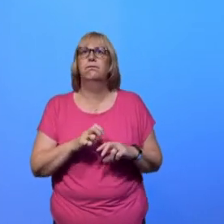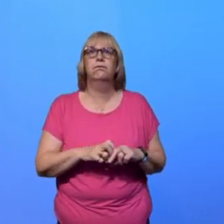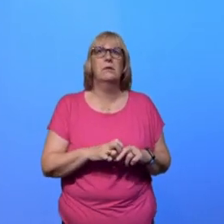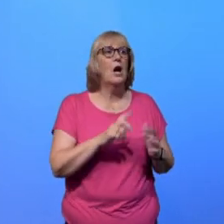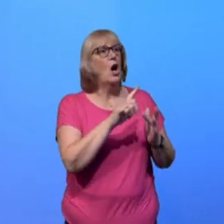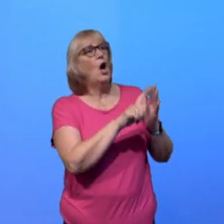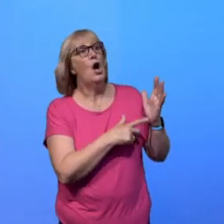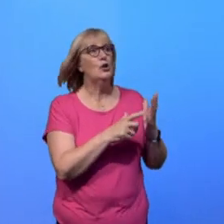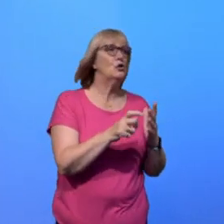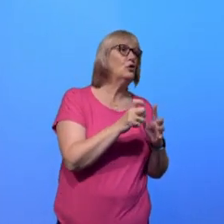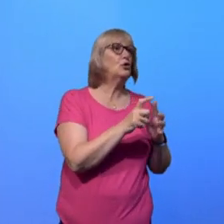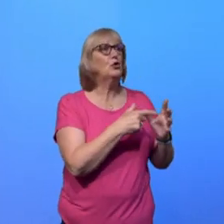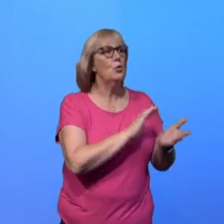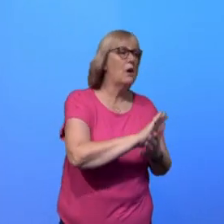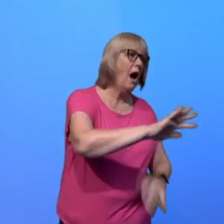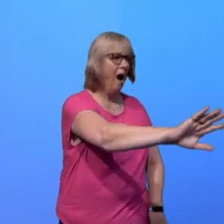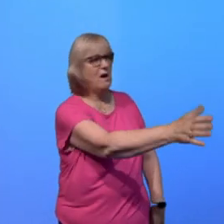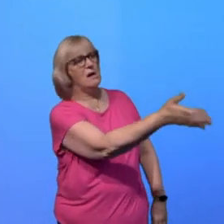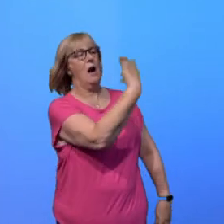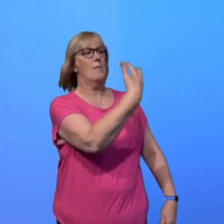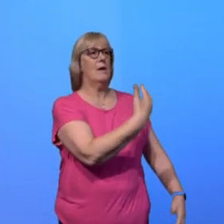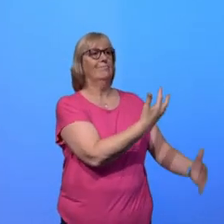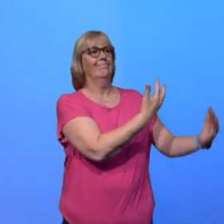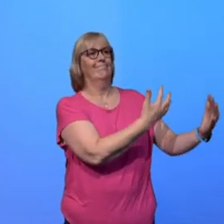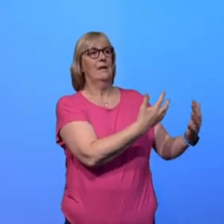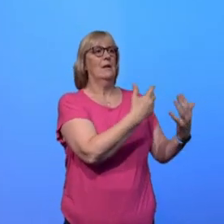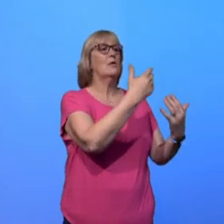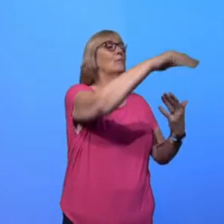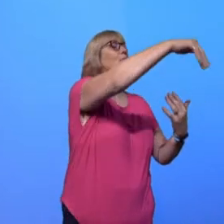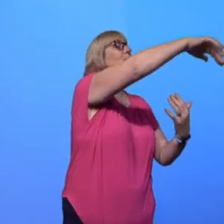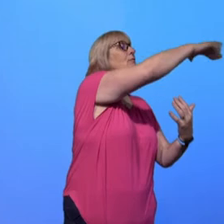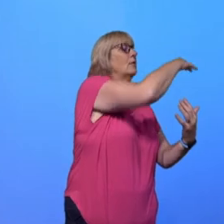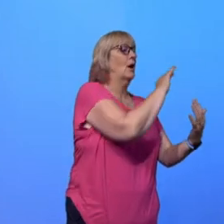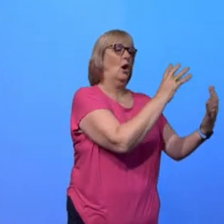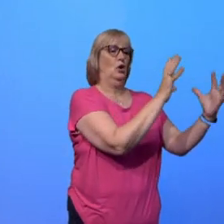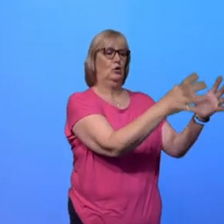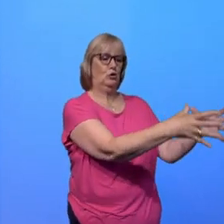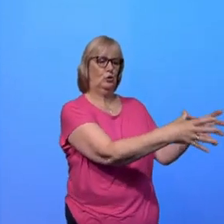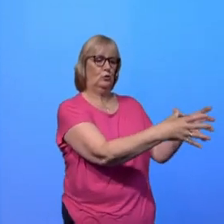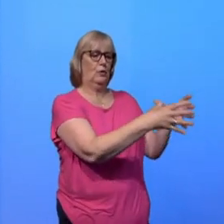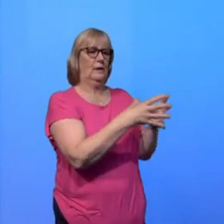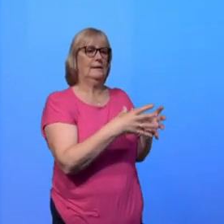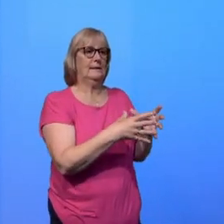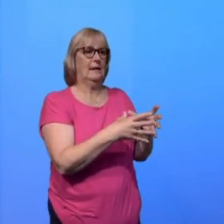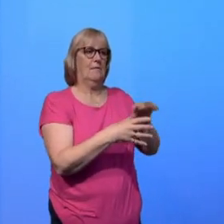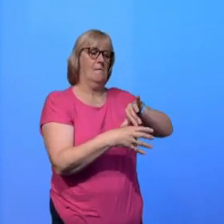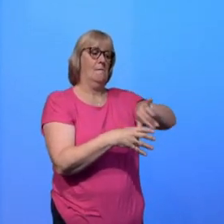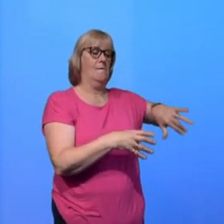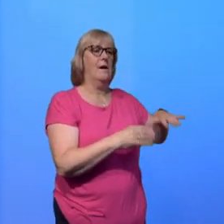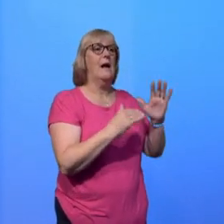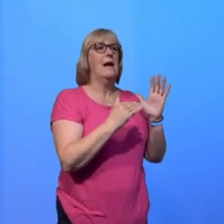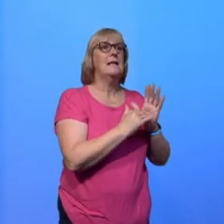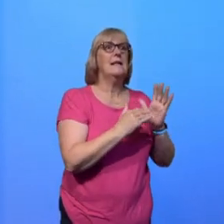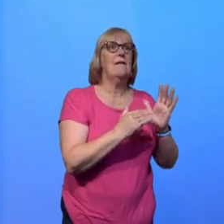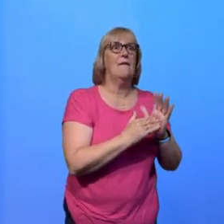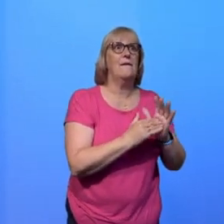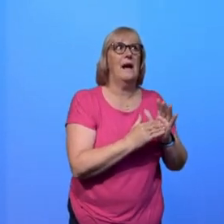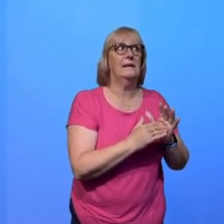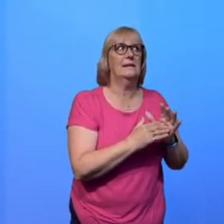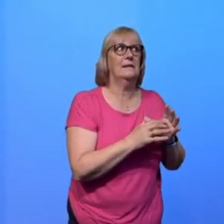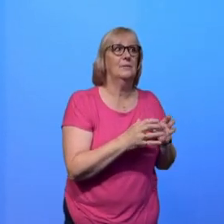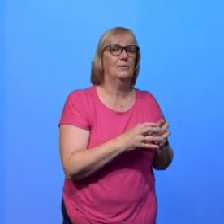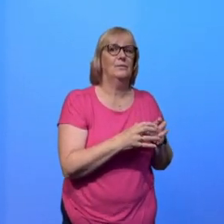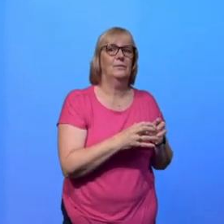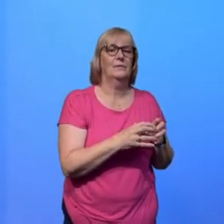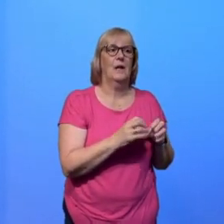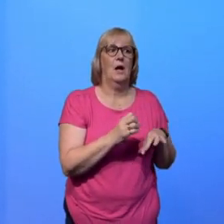Judah, come out. And so all the other tribes drop back. It's just Judah. The Zarephites! And his wife looks